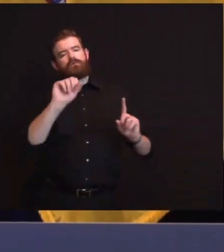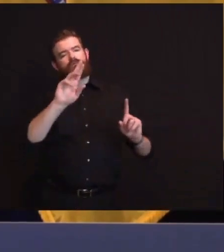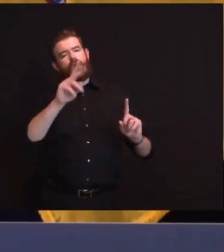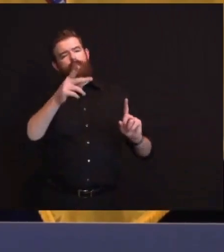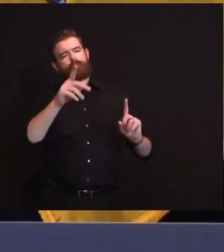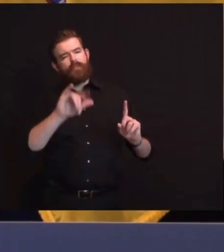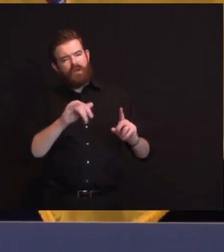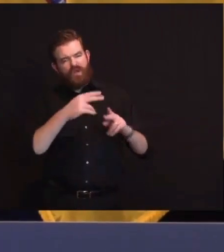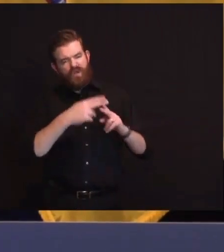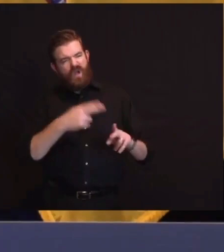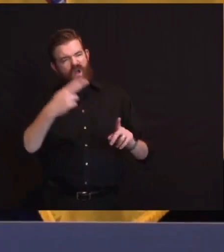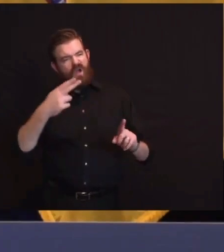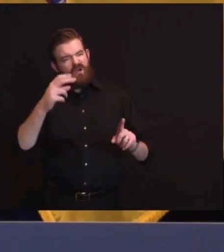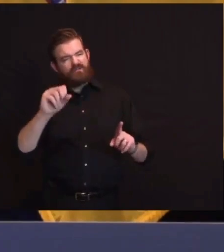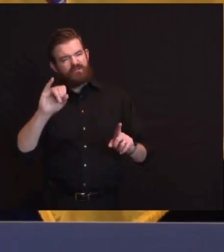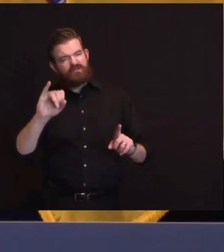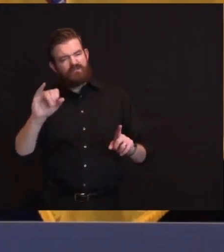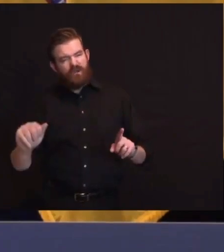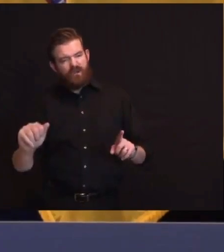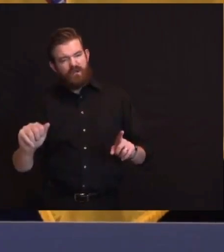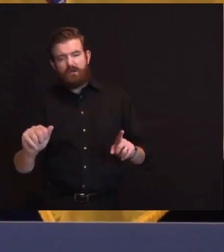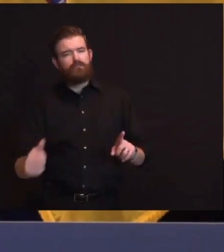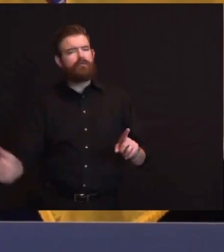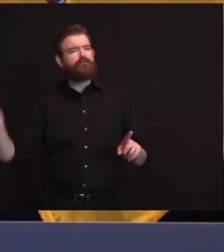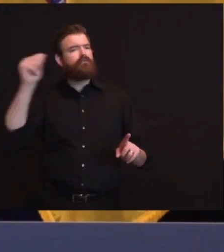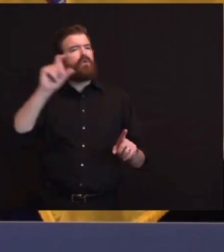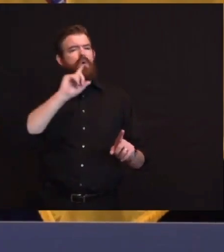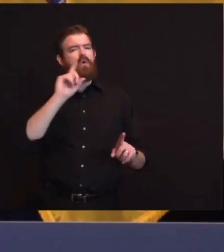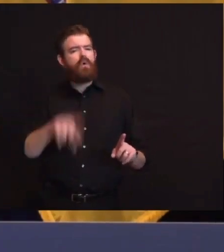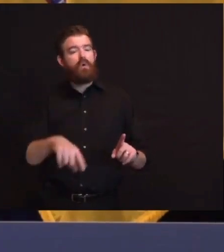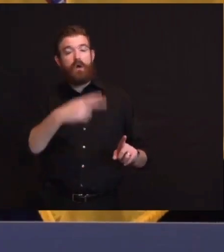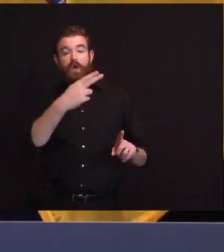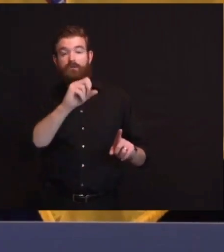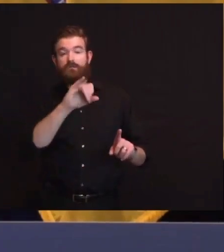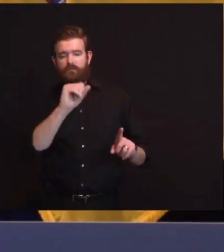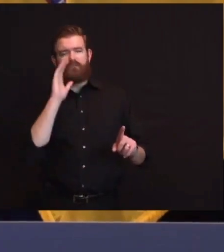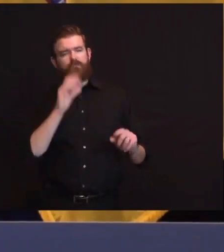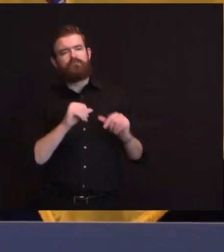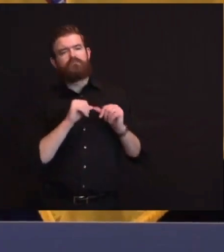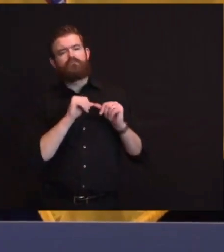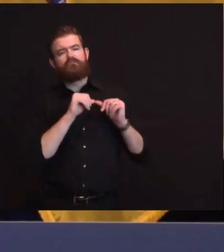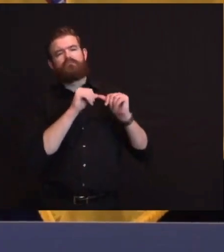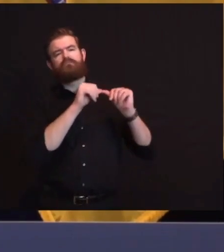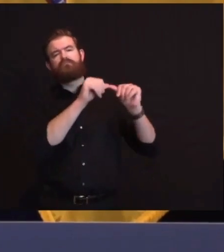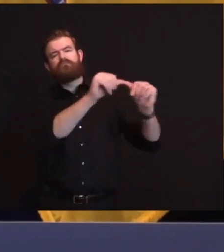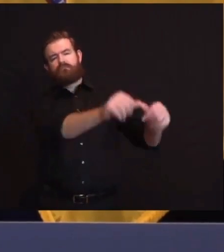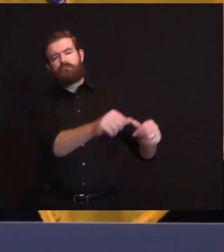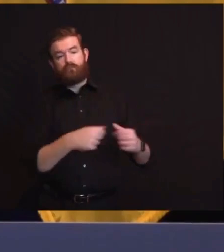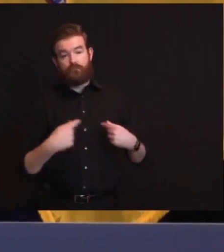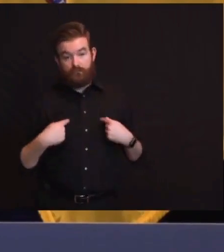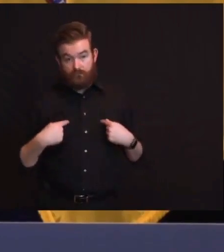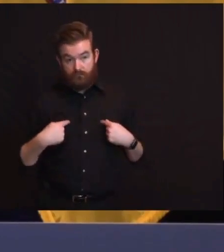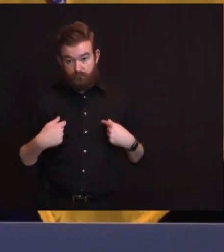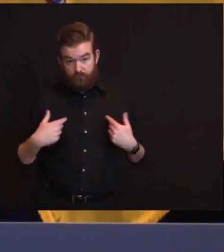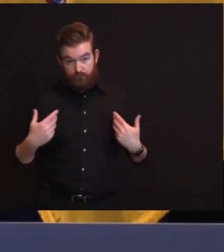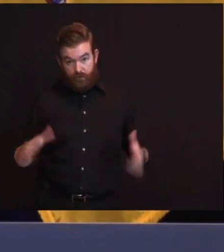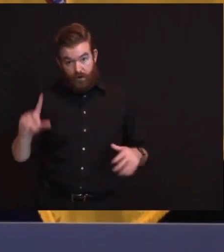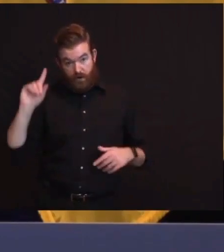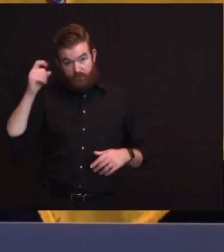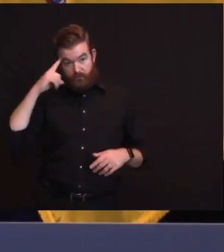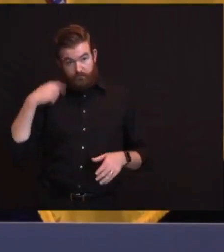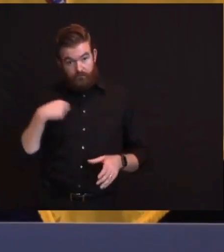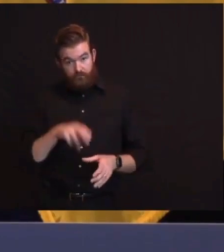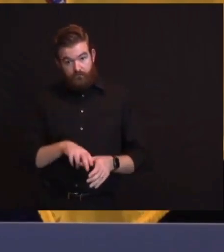otherwise. That's not an executive order. That's going to last forever and for always. And that's not a coincidence. We needed